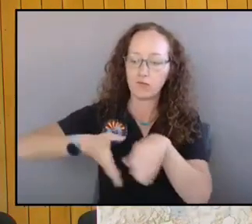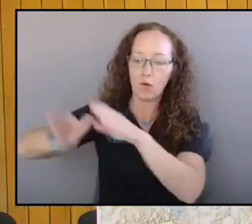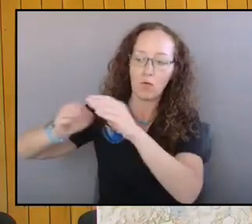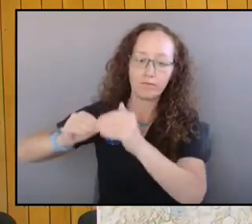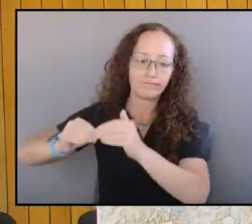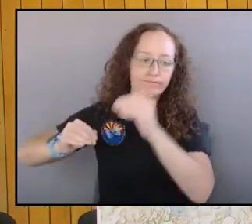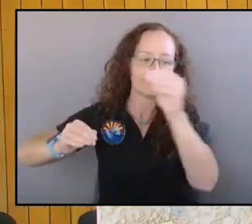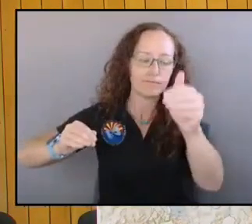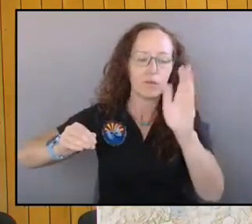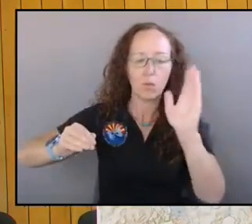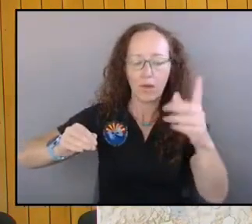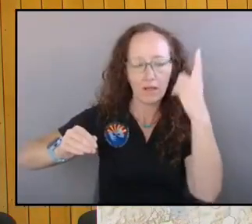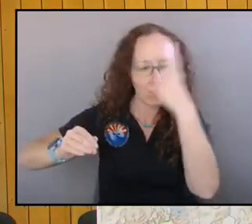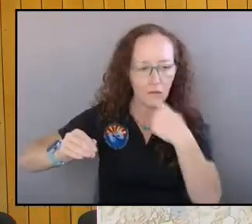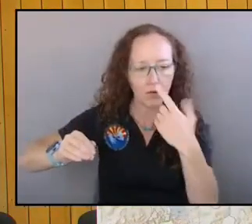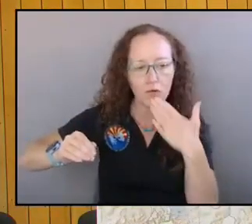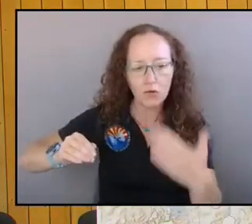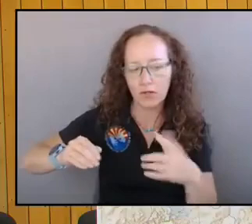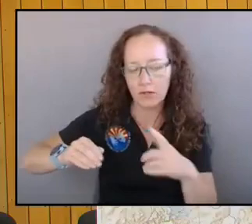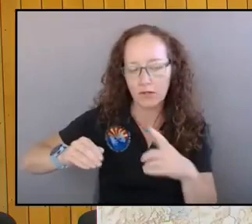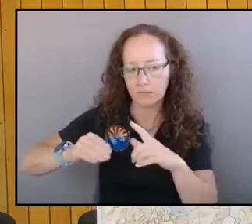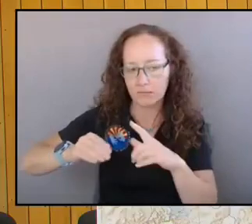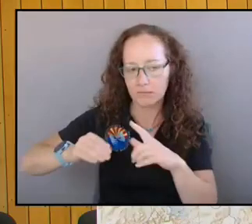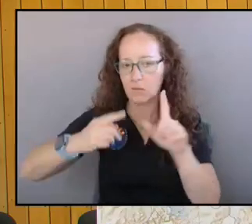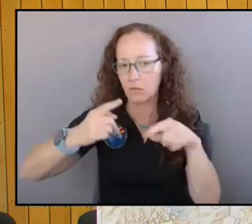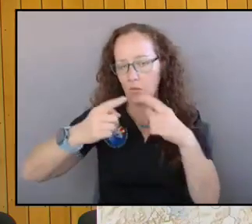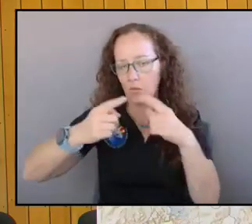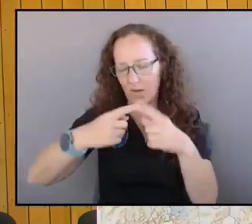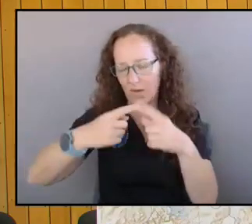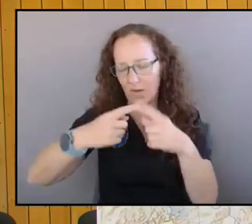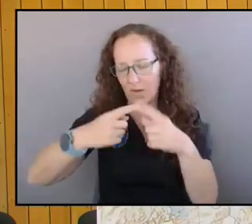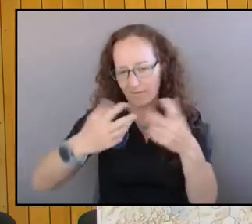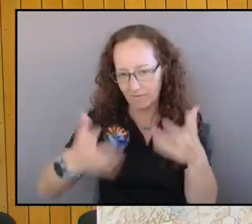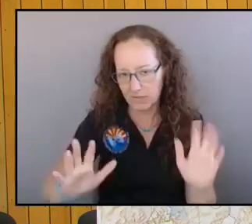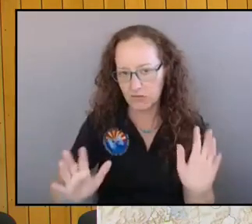to the map that shows the south of the 518 road.